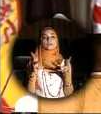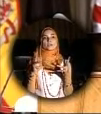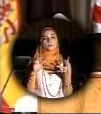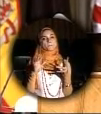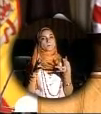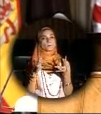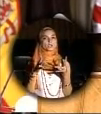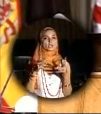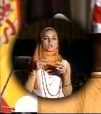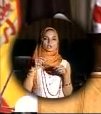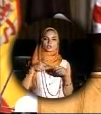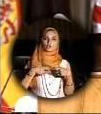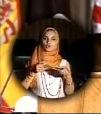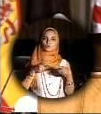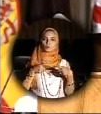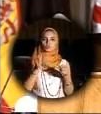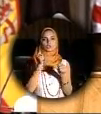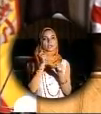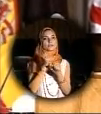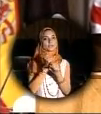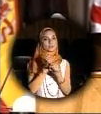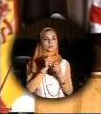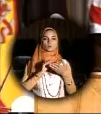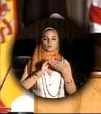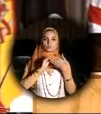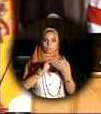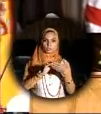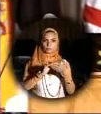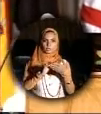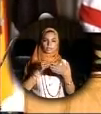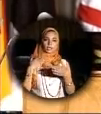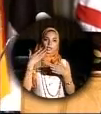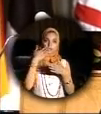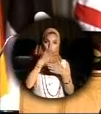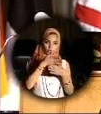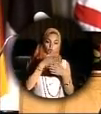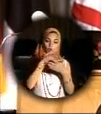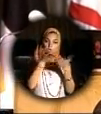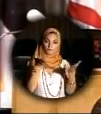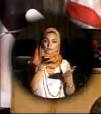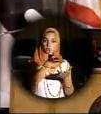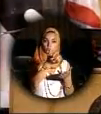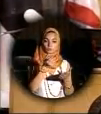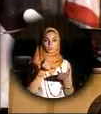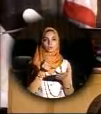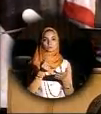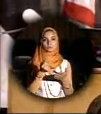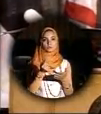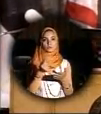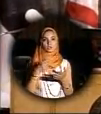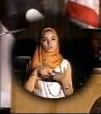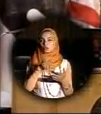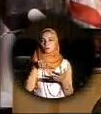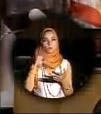not just talk. I like to talk, but it's time probably to see live what we can do. So a very good friend of